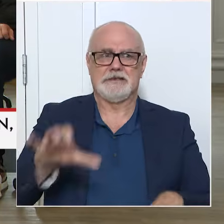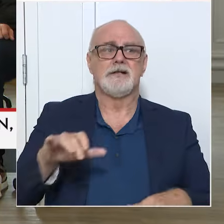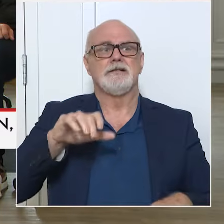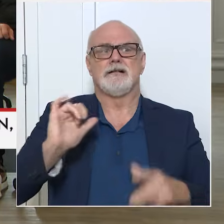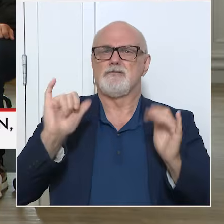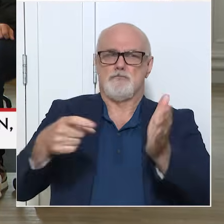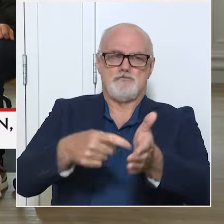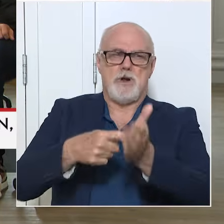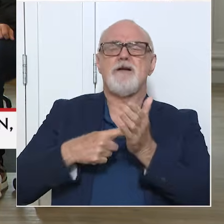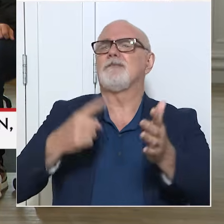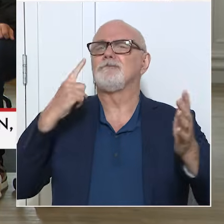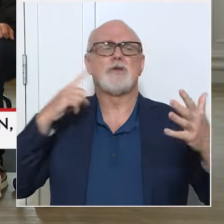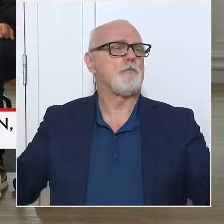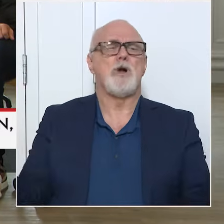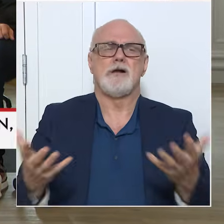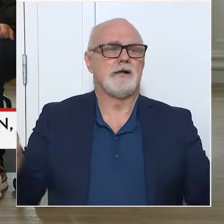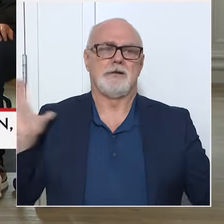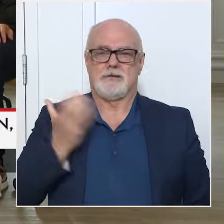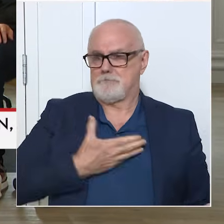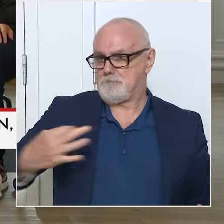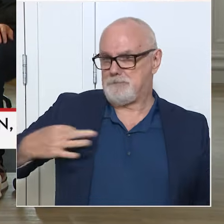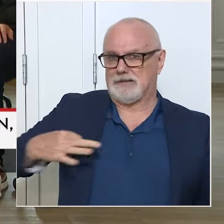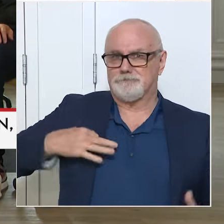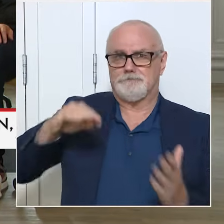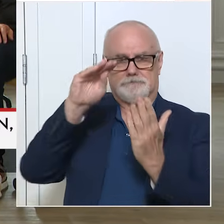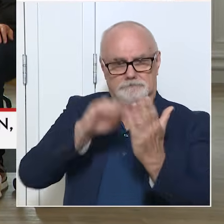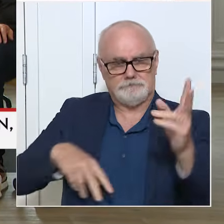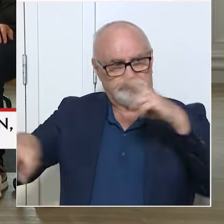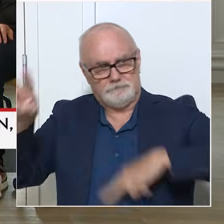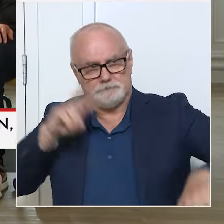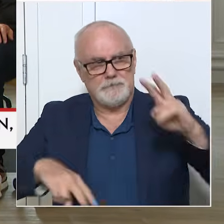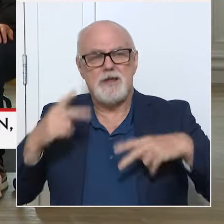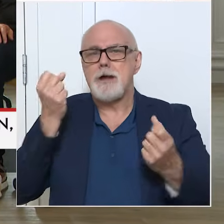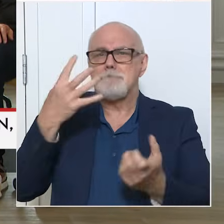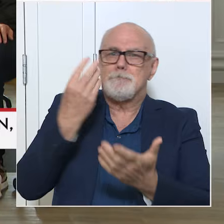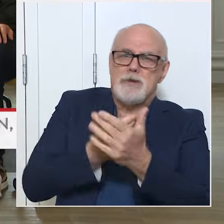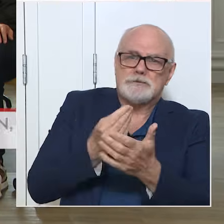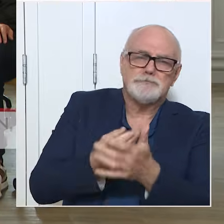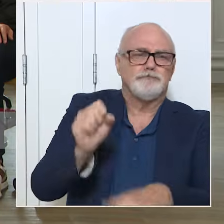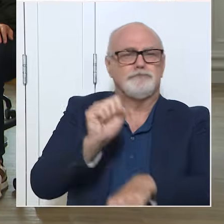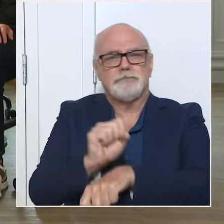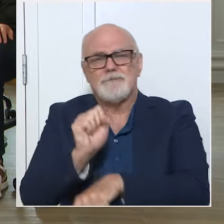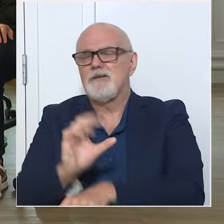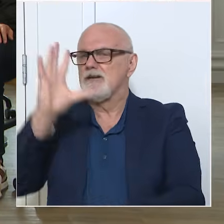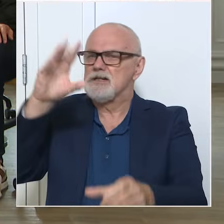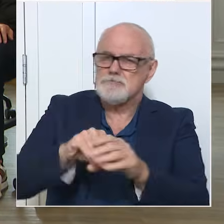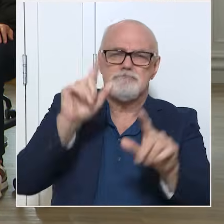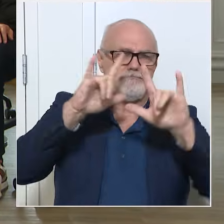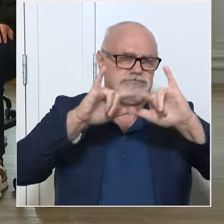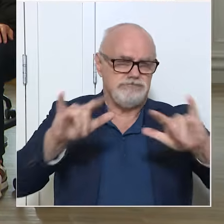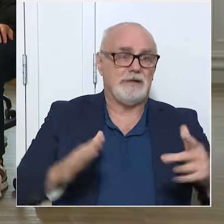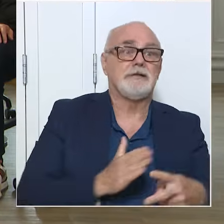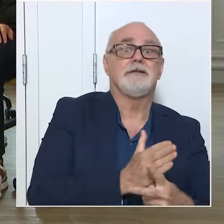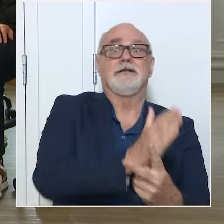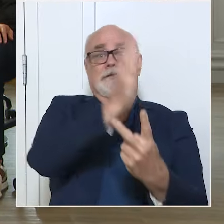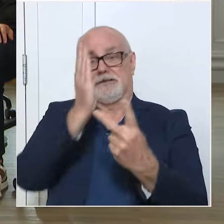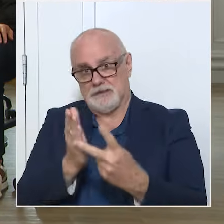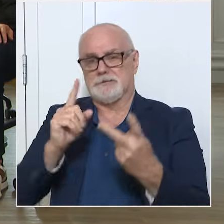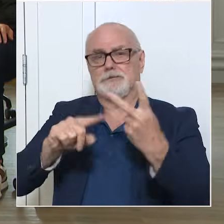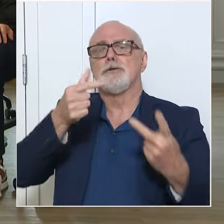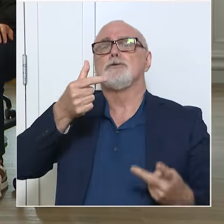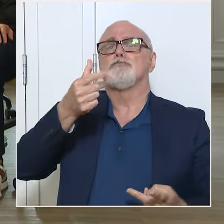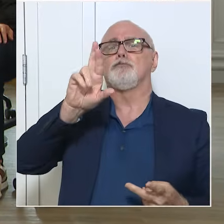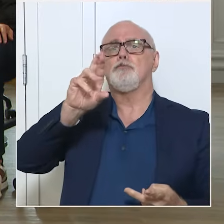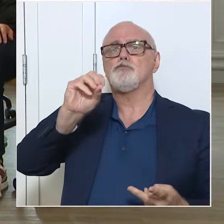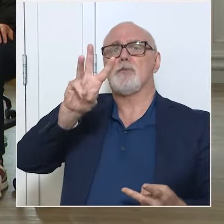judge applicants by, which is how many jobs will this create over what period of time. And the Growth Fund, which we launched earlier this year,